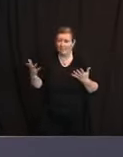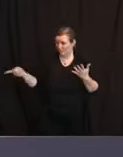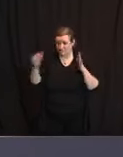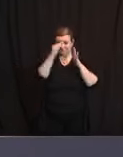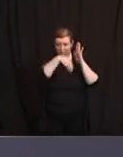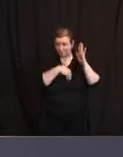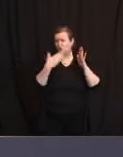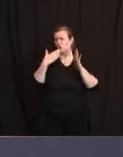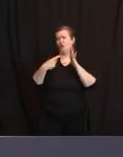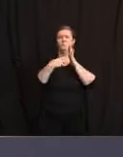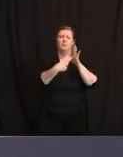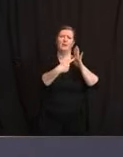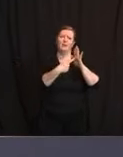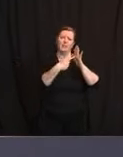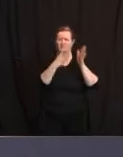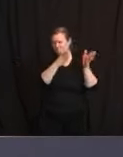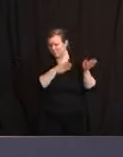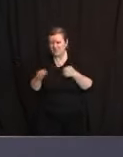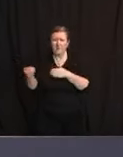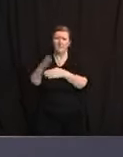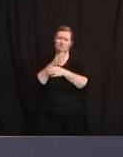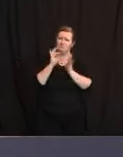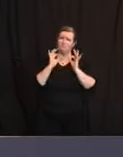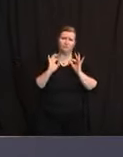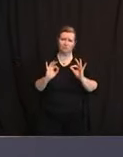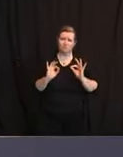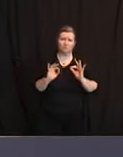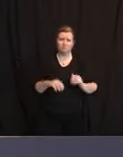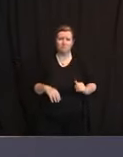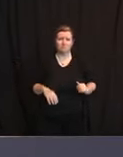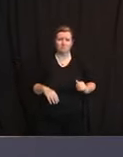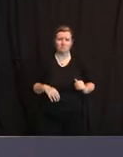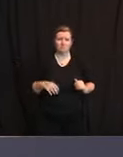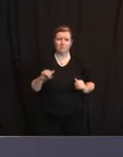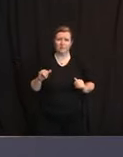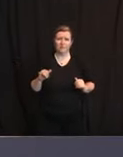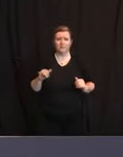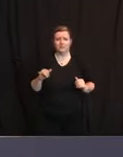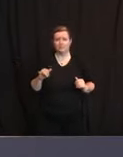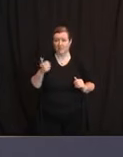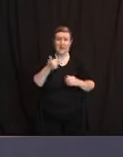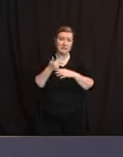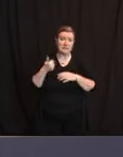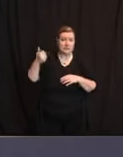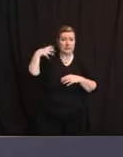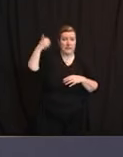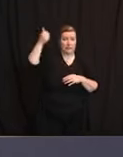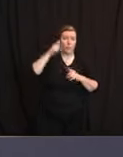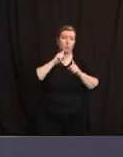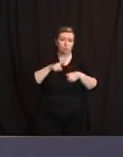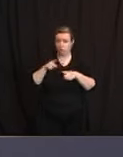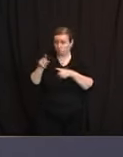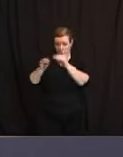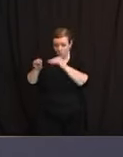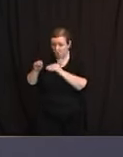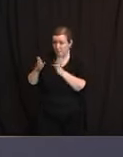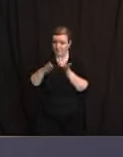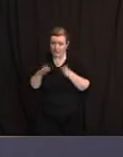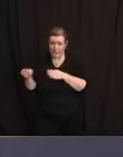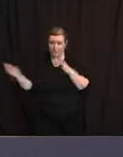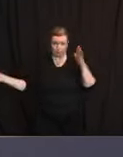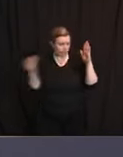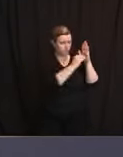respects, what we've announced today through this executive order is an homage to the model that you put together in Cape May County. So thank you,